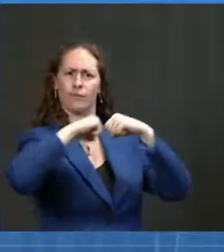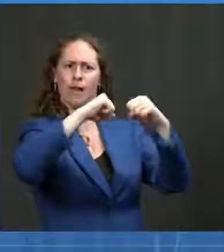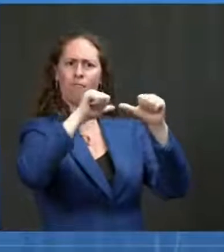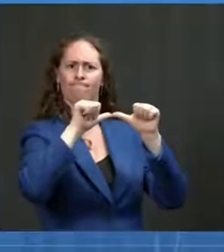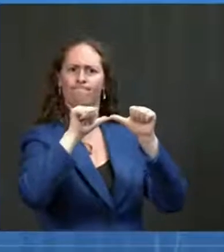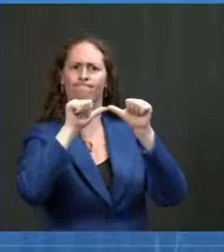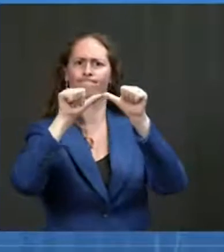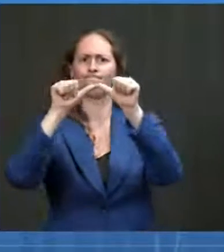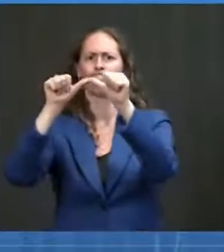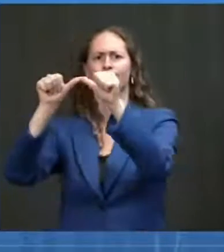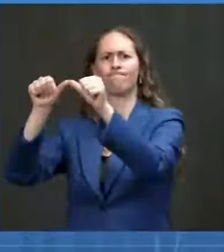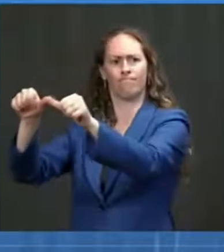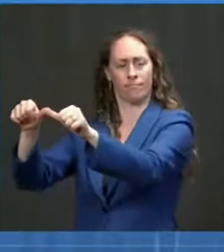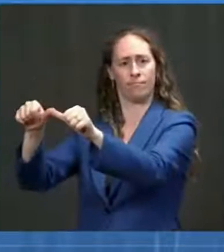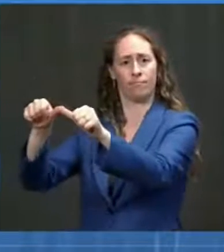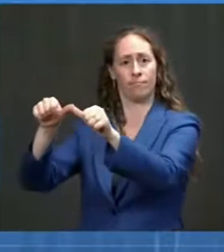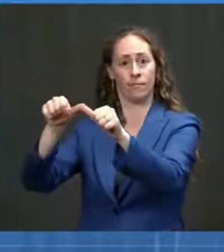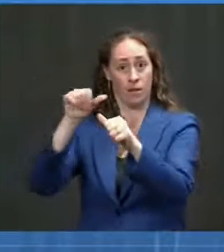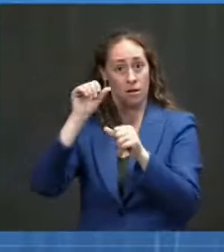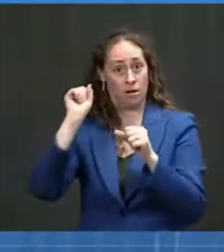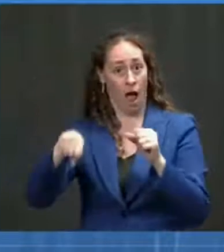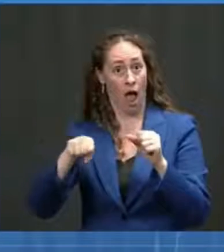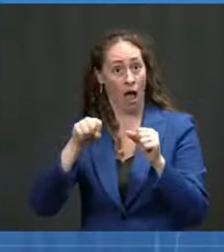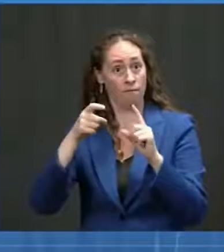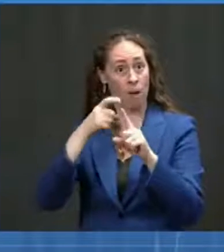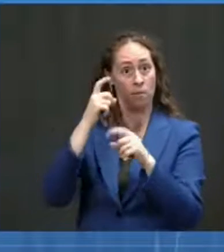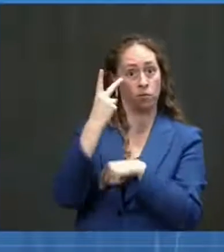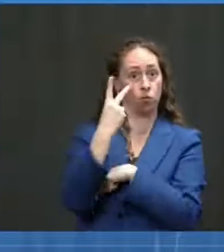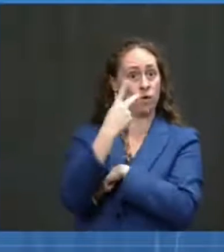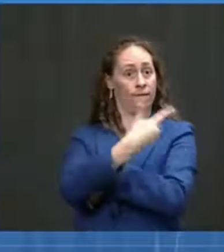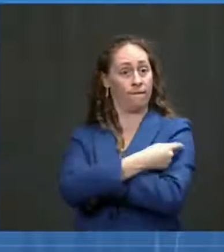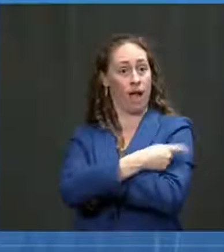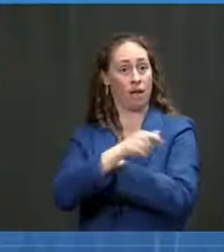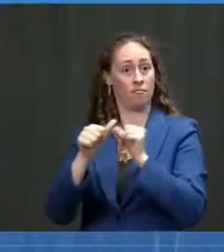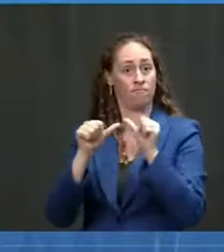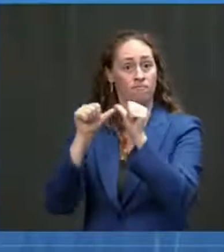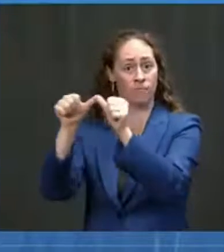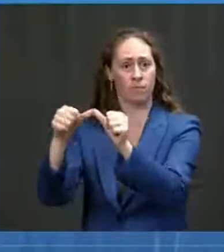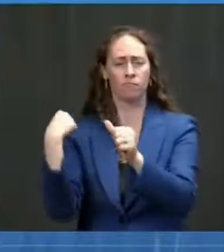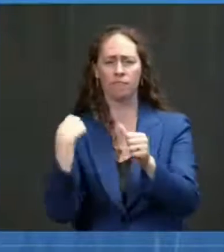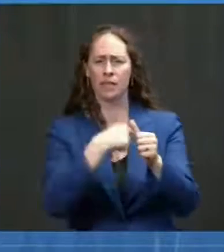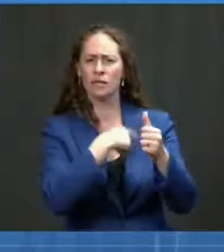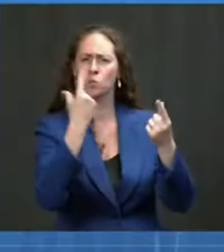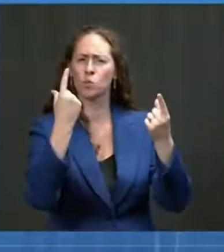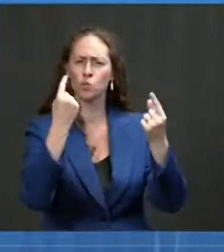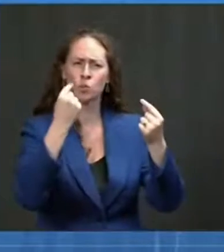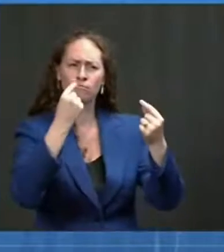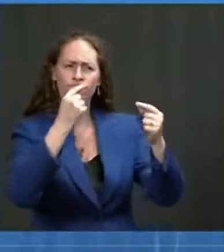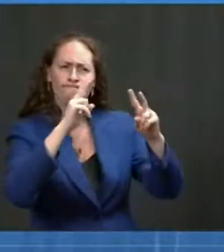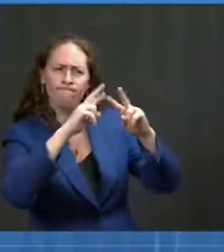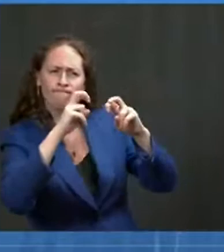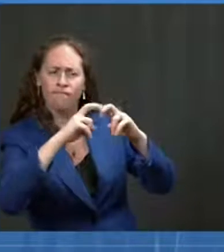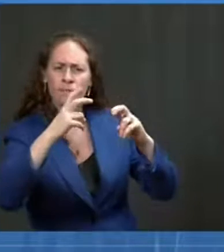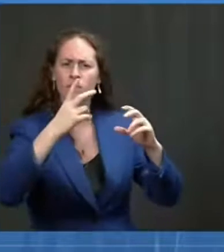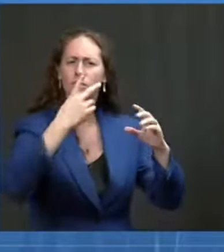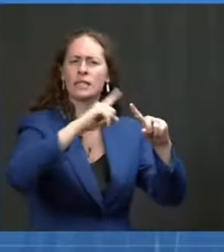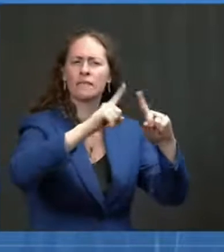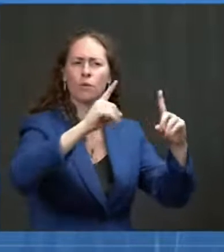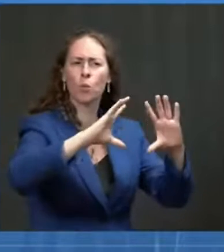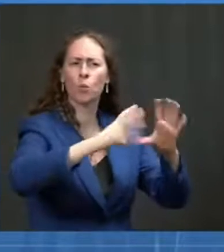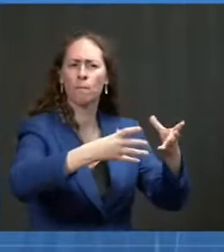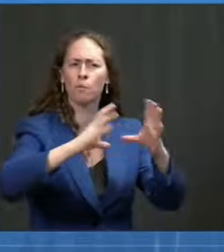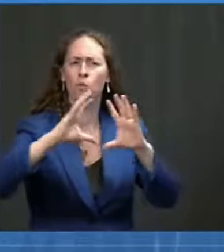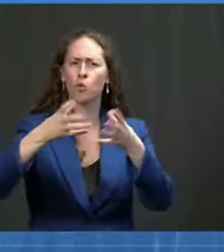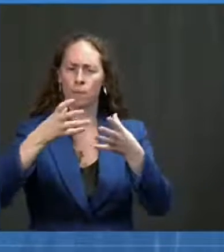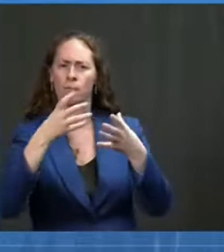vaccine series will last. Examining numerous cohorts through the end of July and early August, 3 points are now very